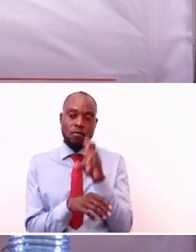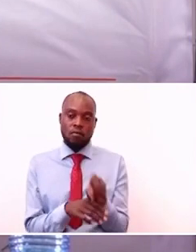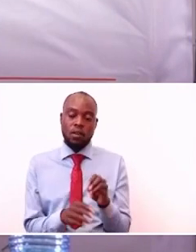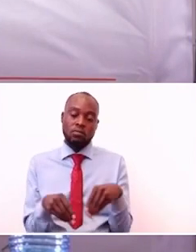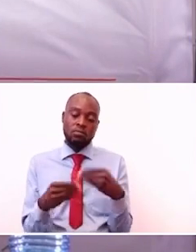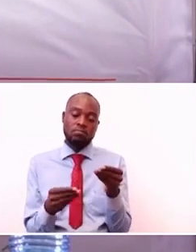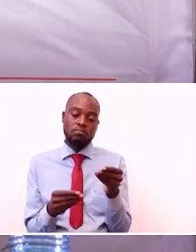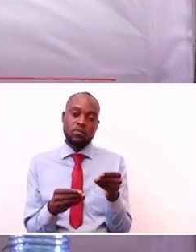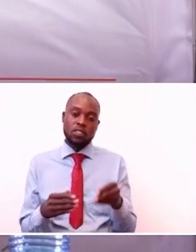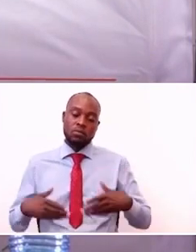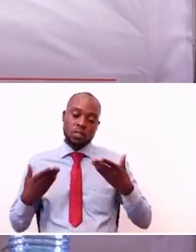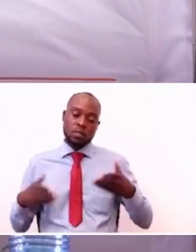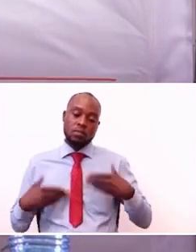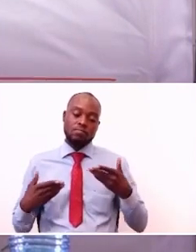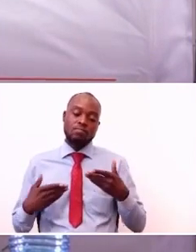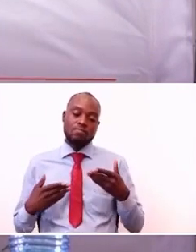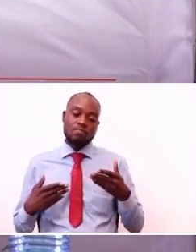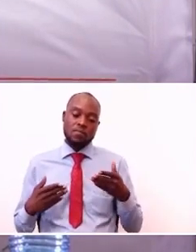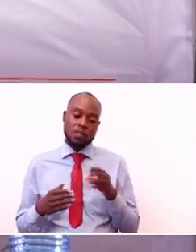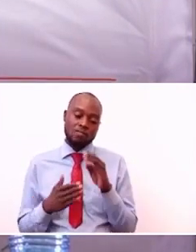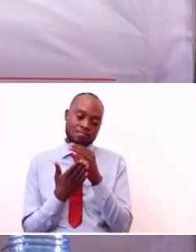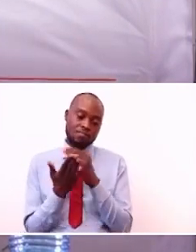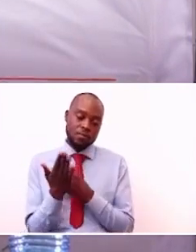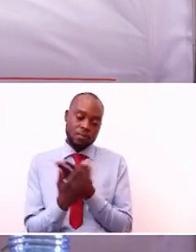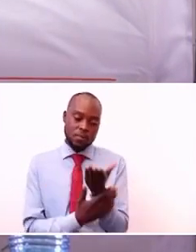interesting statistics.